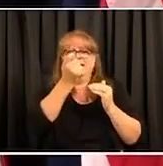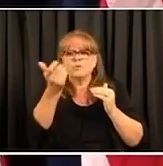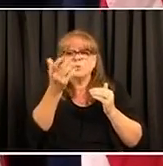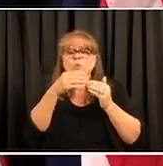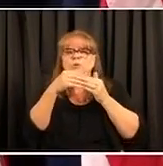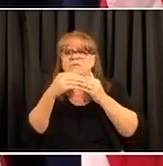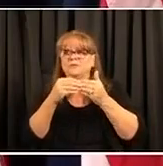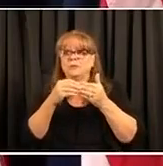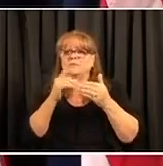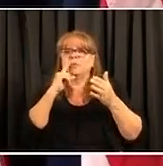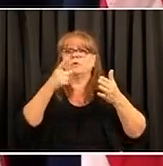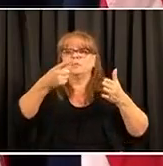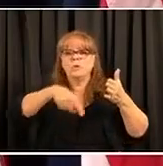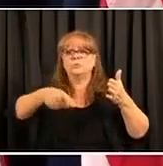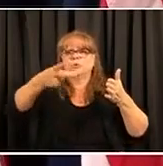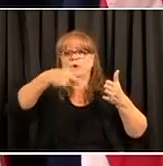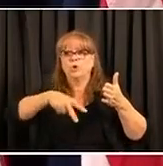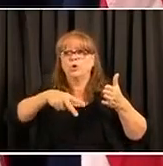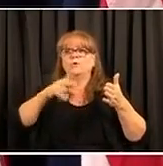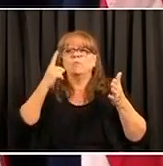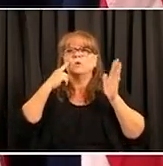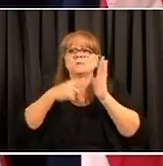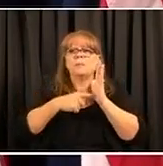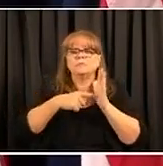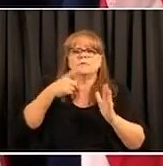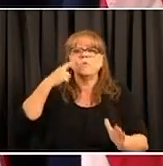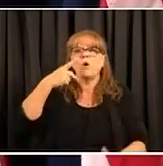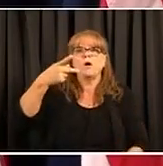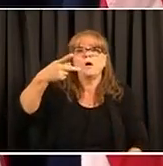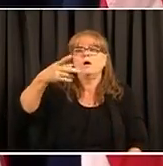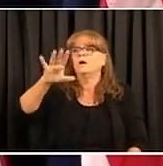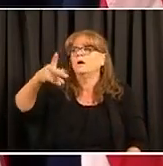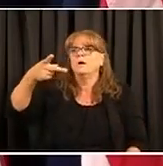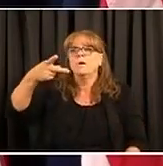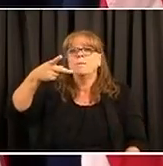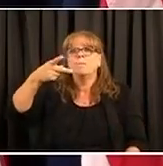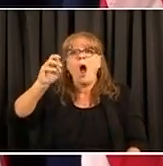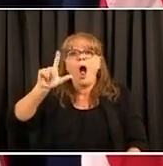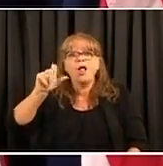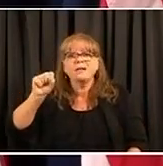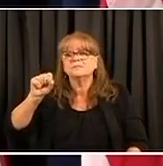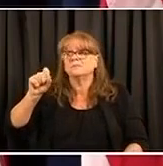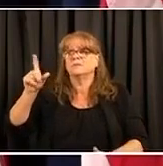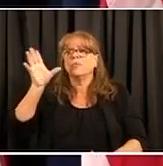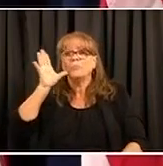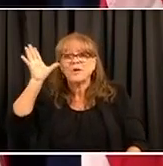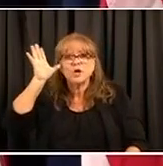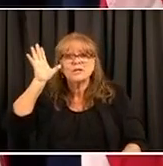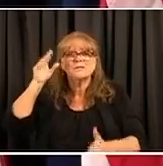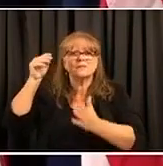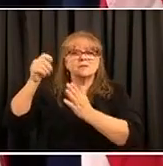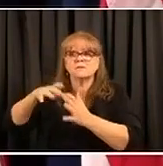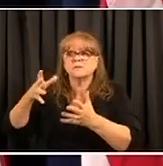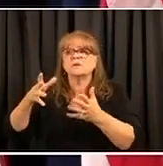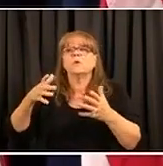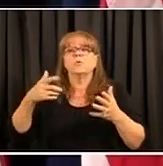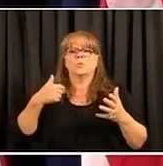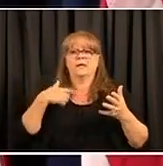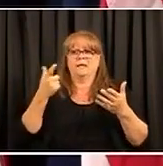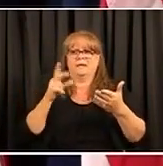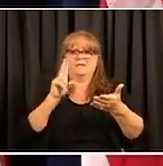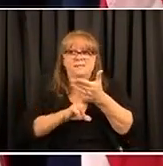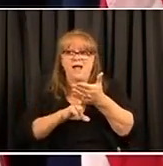to facilitate and empower parents to do that. Getting rid of red tape there. We've obviously been able to sign some of them into law. We permanently